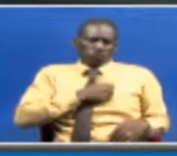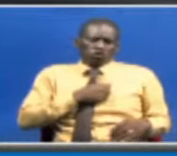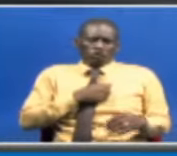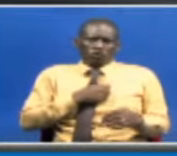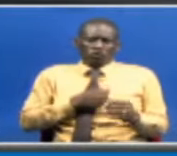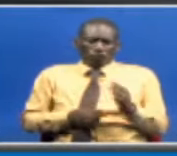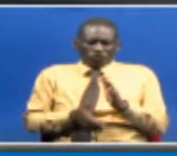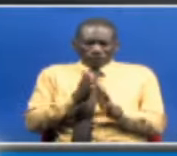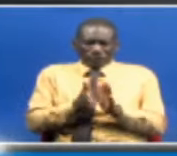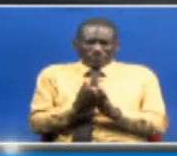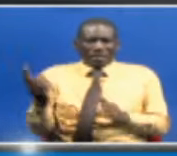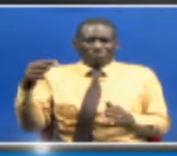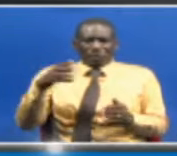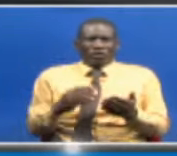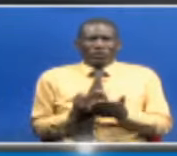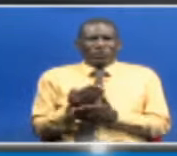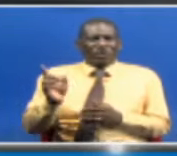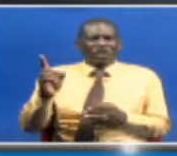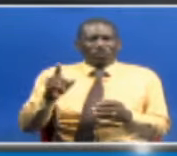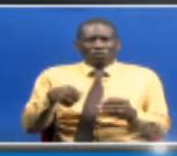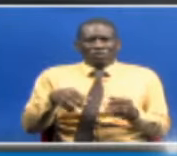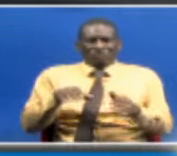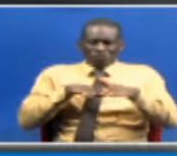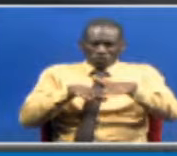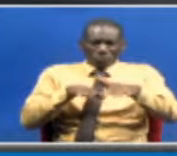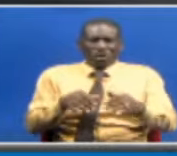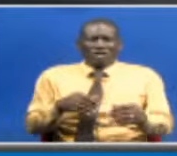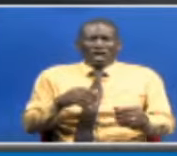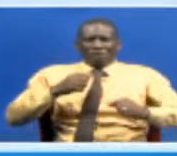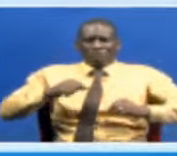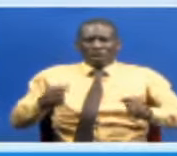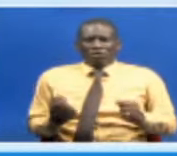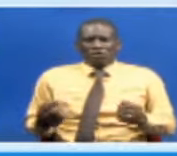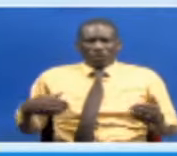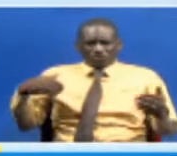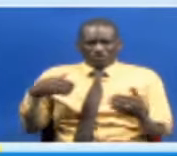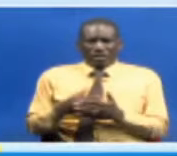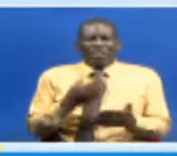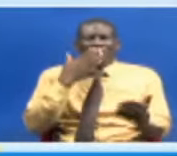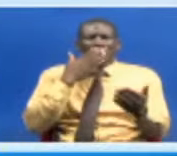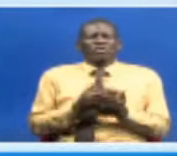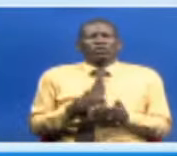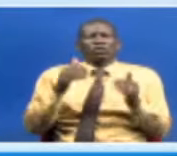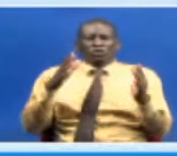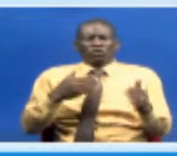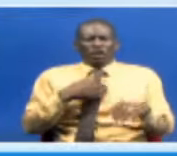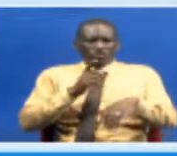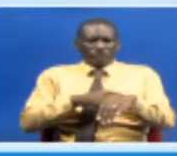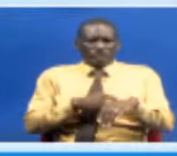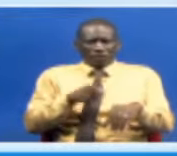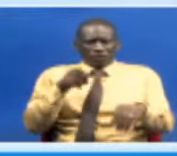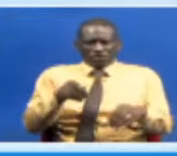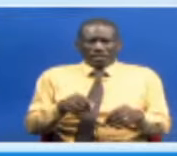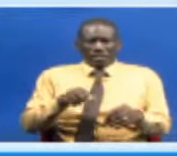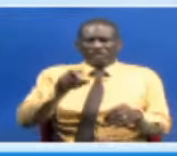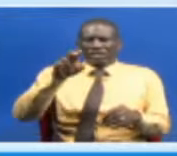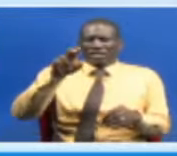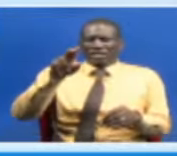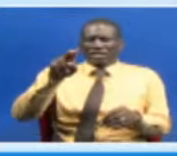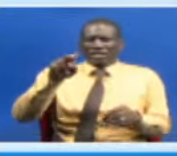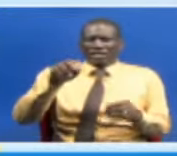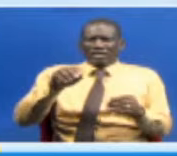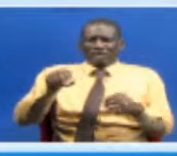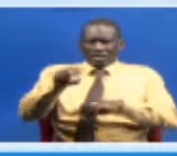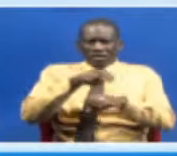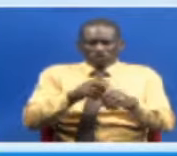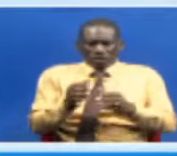rush through the Nairobi traffic, but you're glad you actually made it. Thank you very much for making time for this National Leadership Forum. We